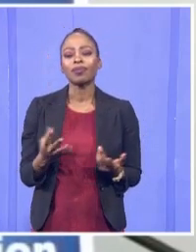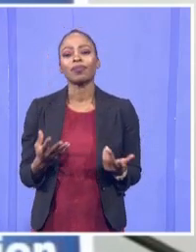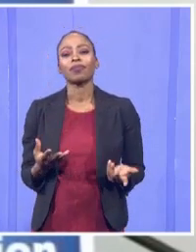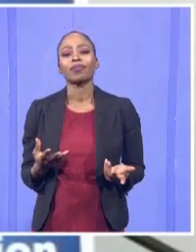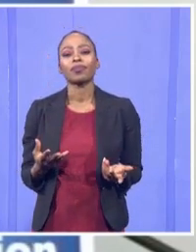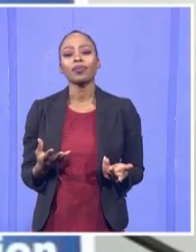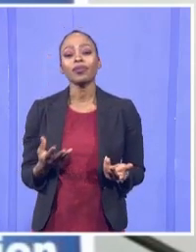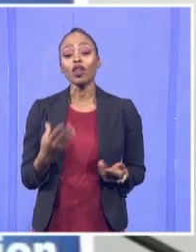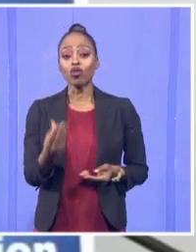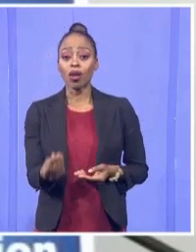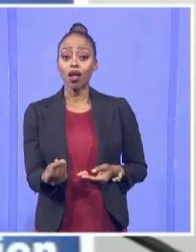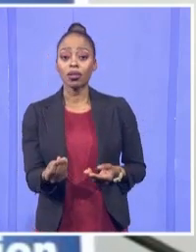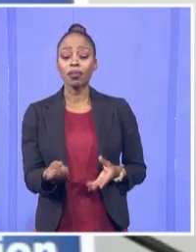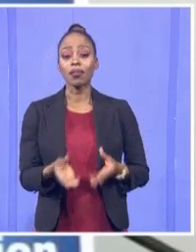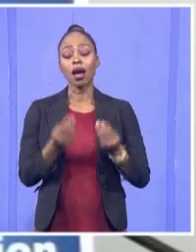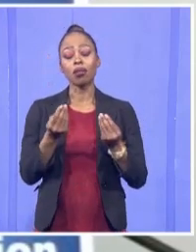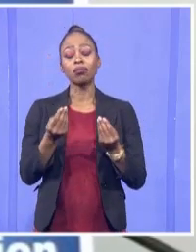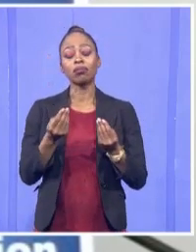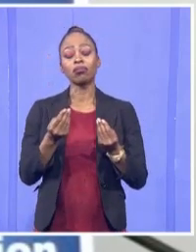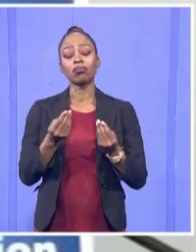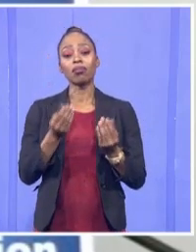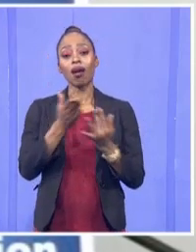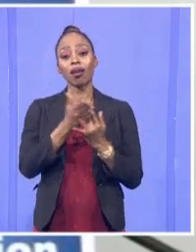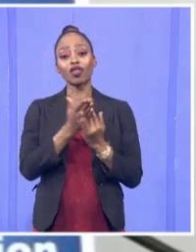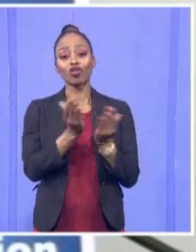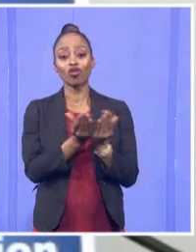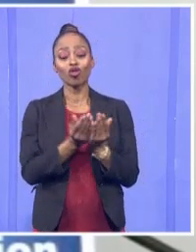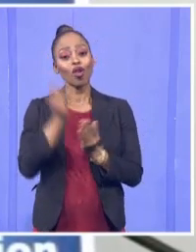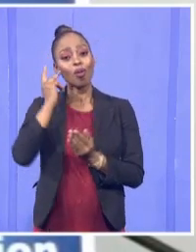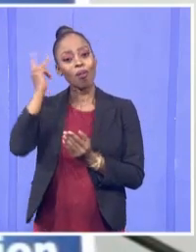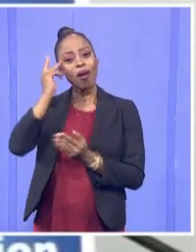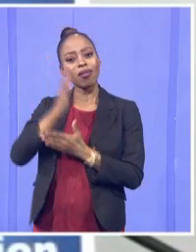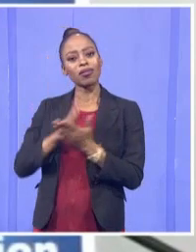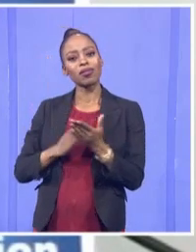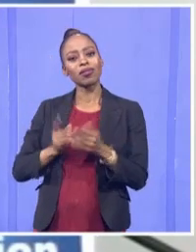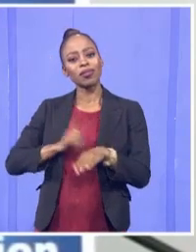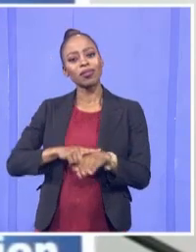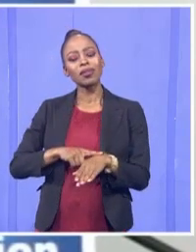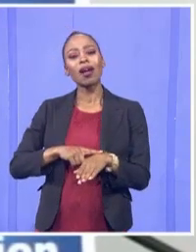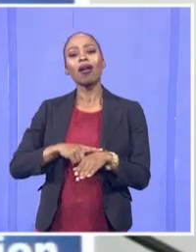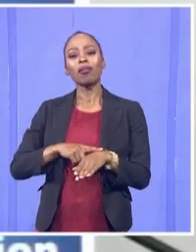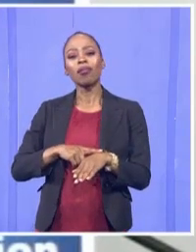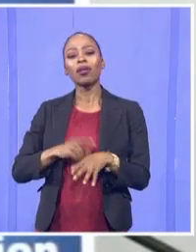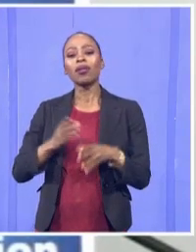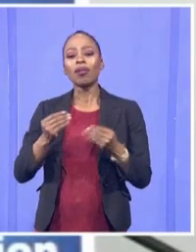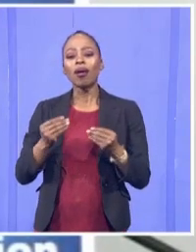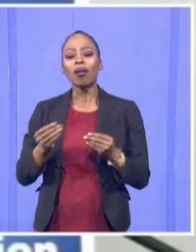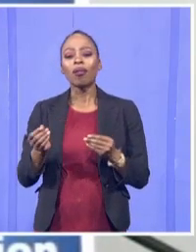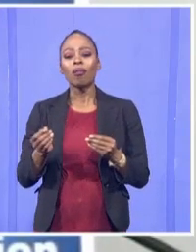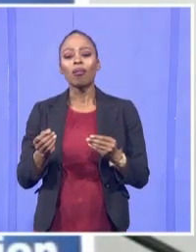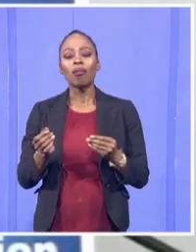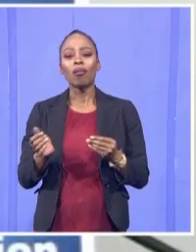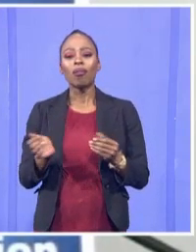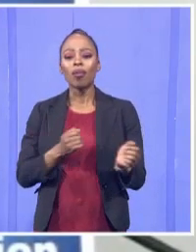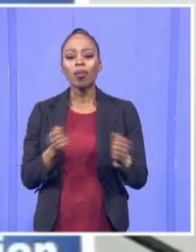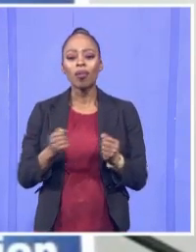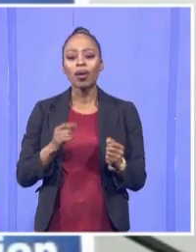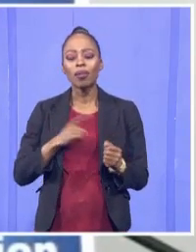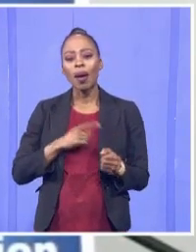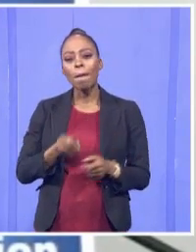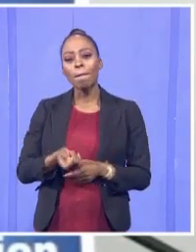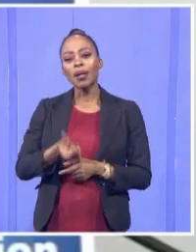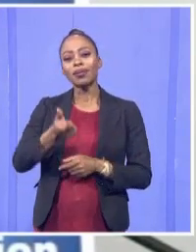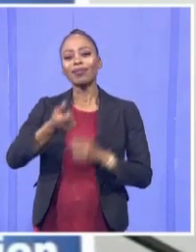if your child gets admitted in this school, parents sometimes convene placement parties. So they even pop the champagne